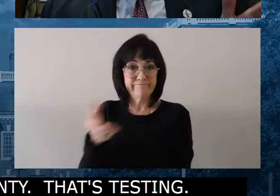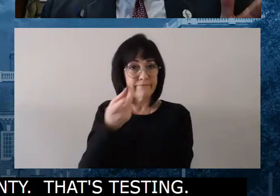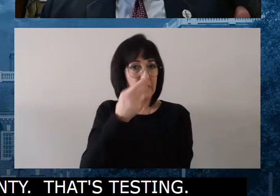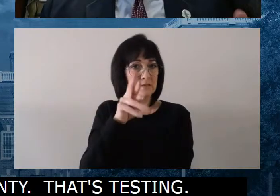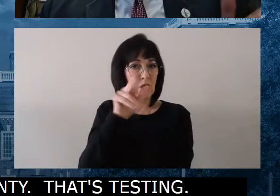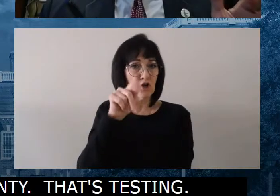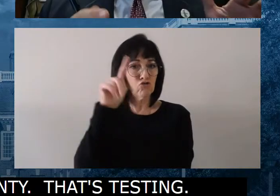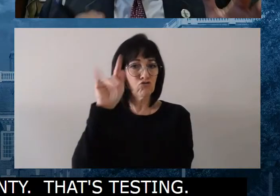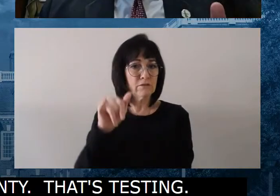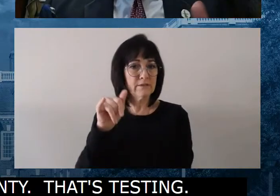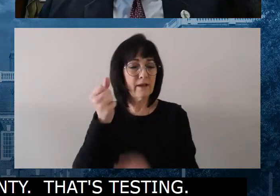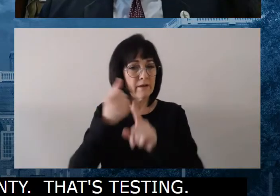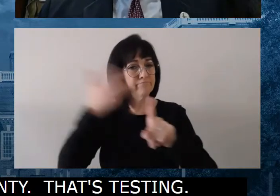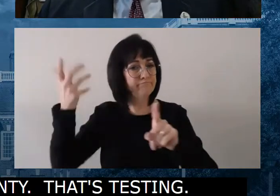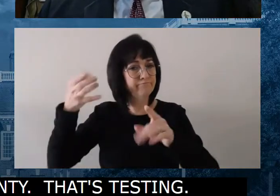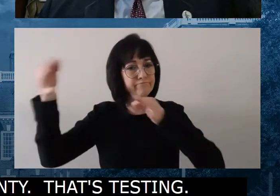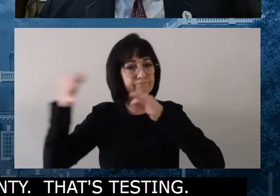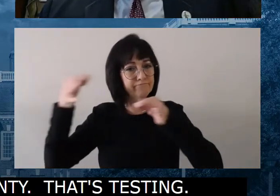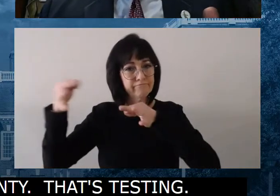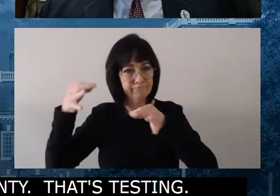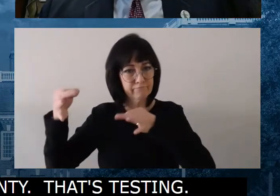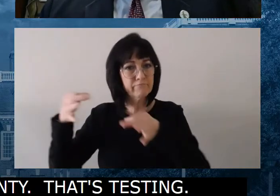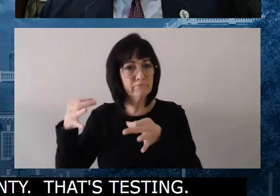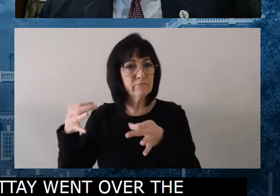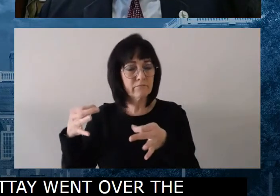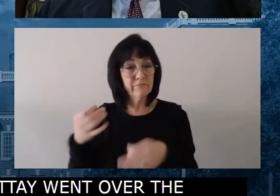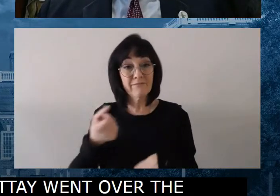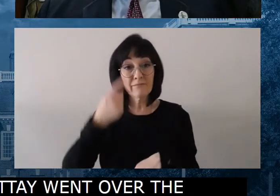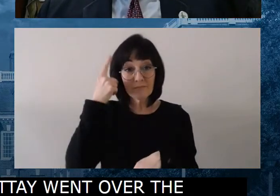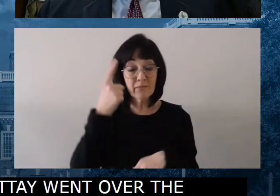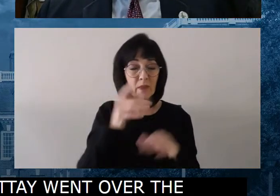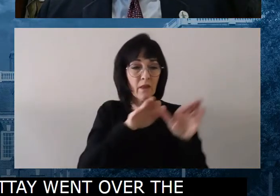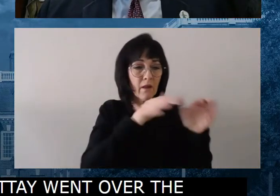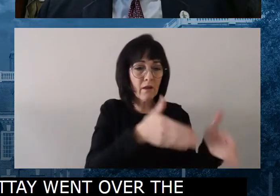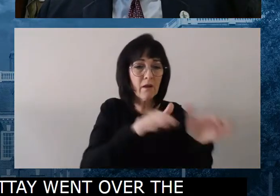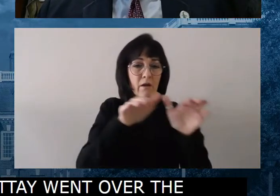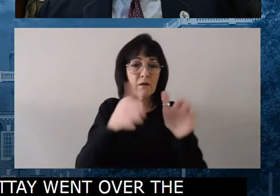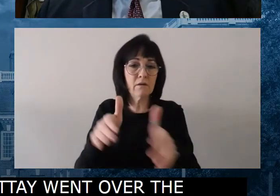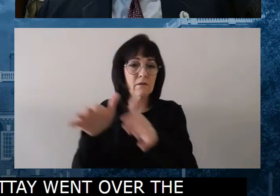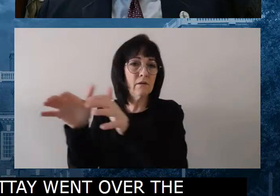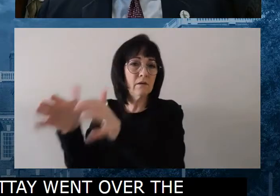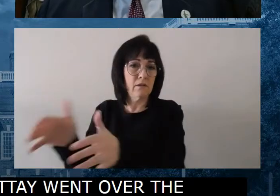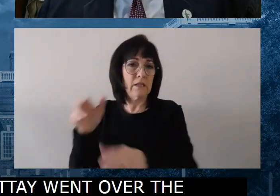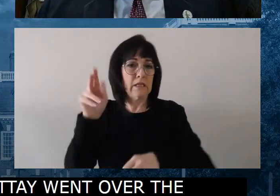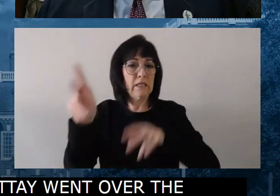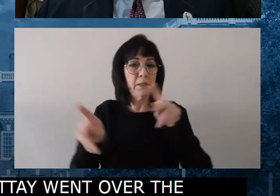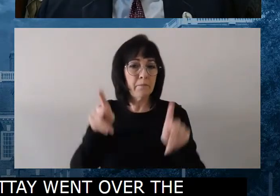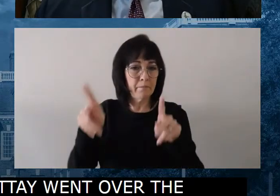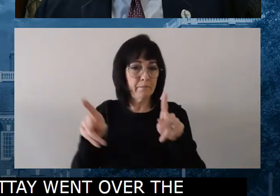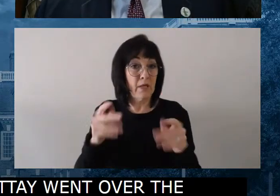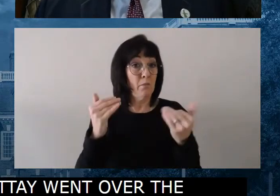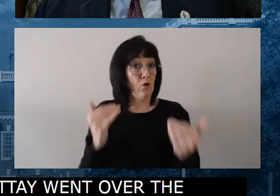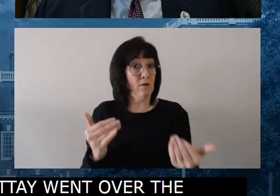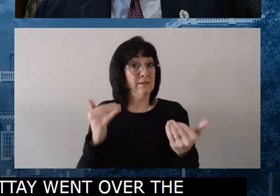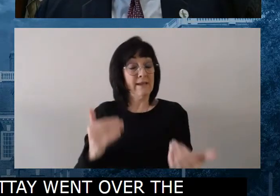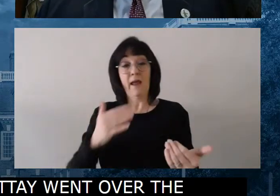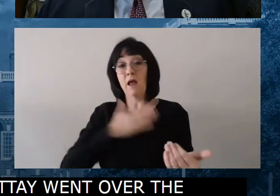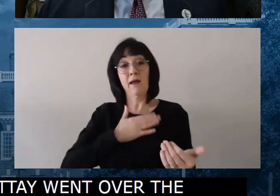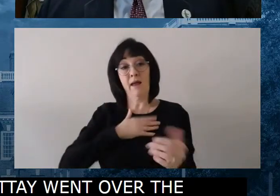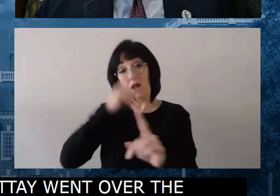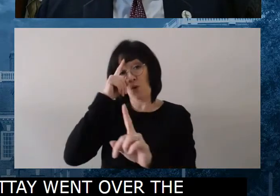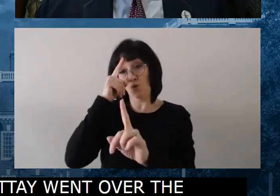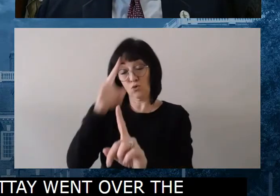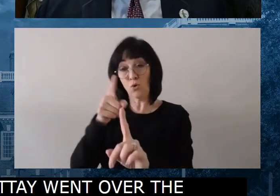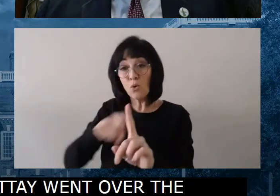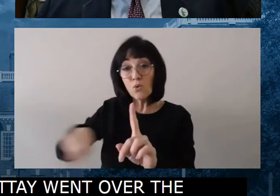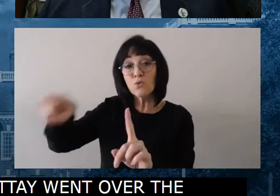have a methodical but quick approach to go from phase to phase as we target now those over the age of 50, those with underlying